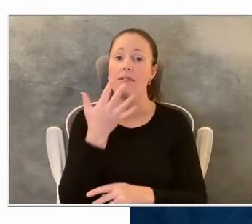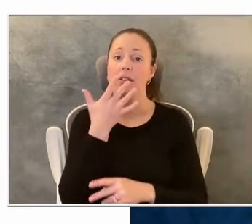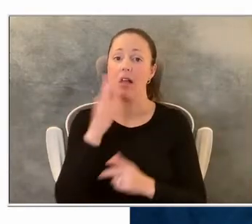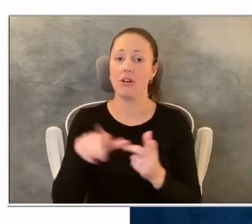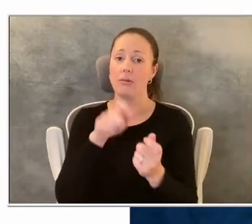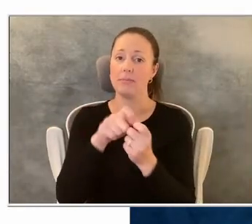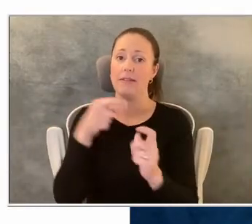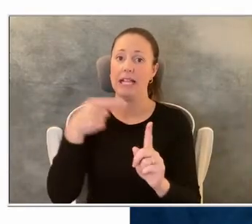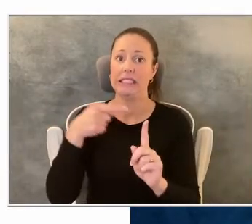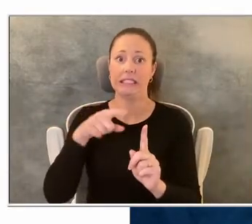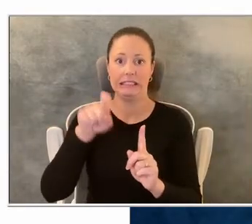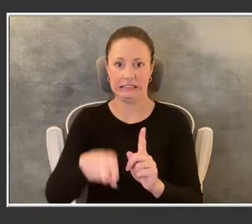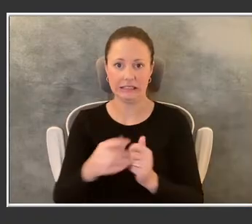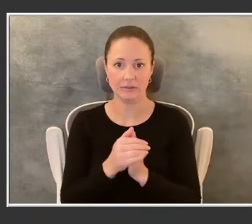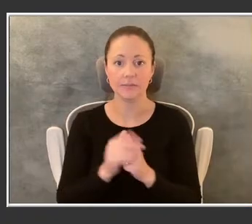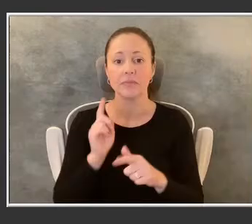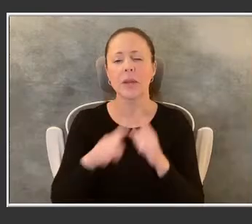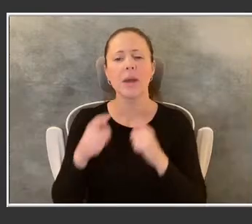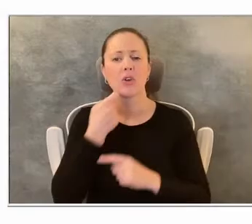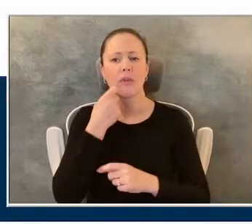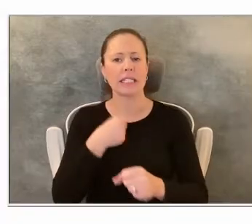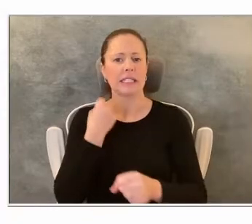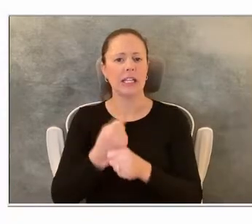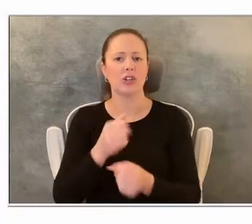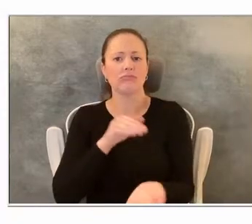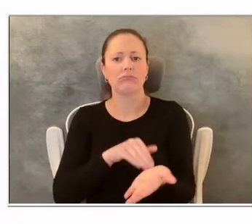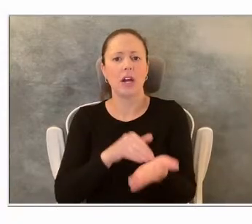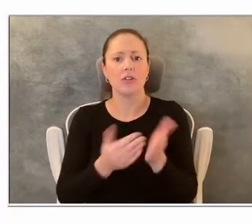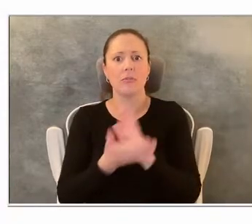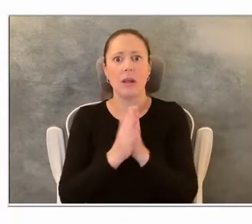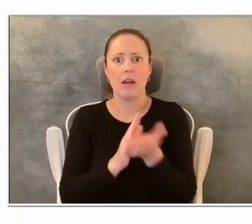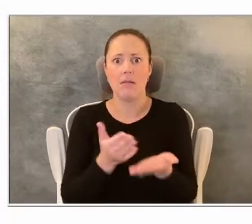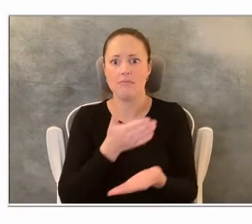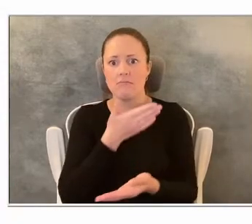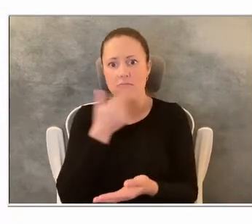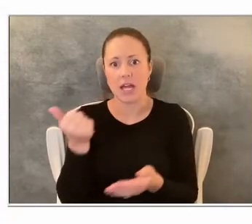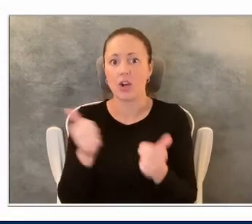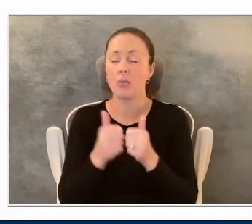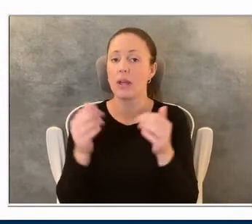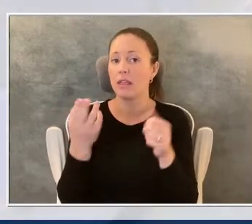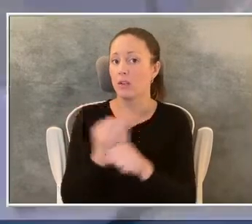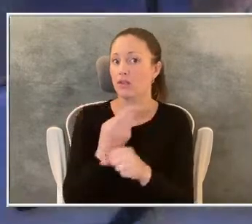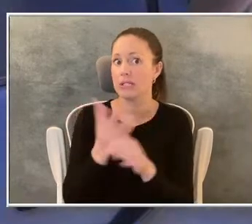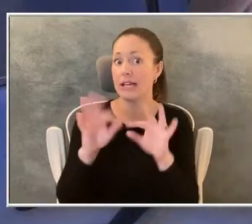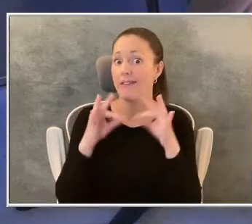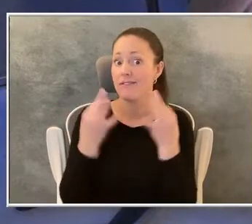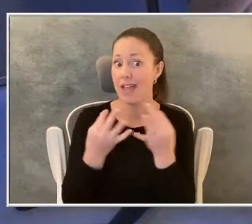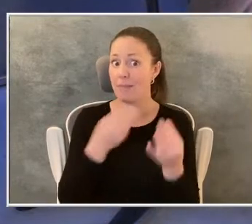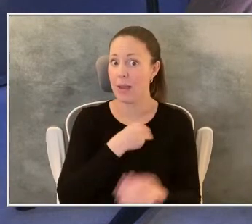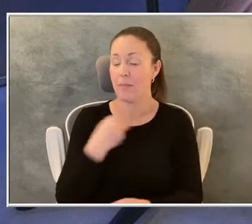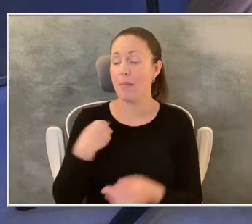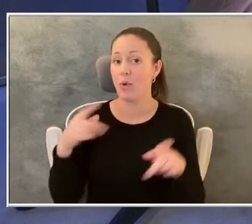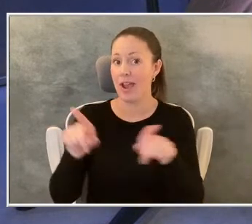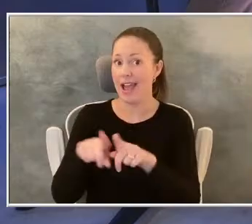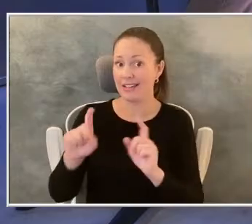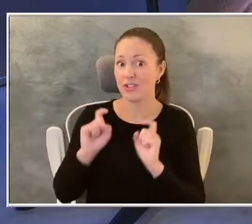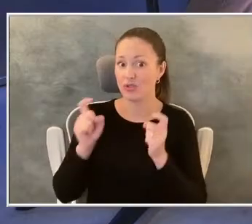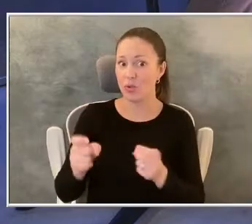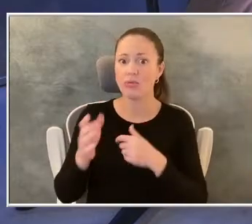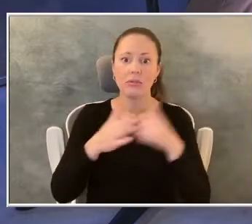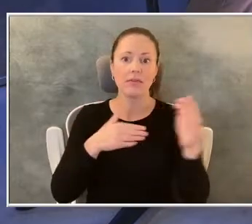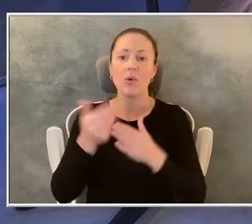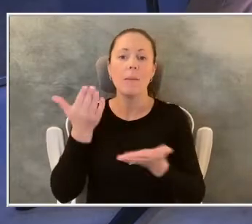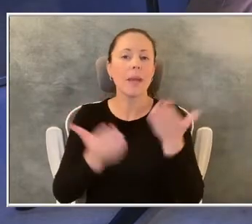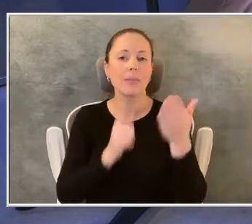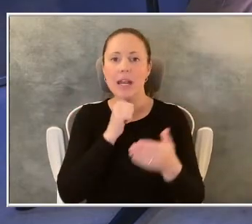recent years, doctors have gotten better and better at using family members as donors, even when they're not 100%